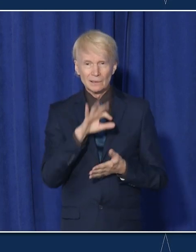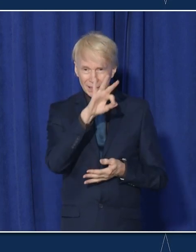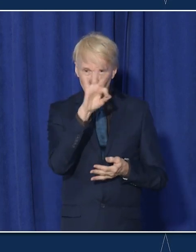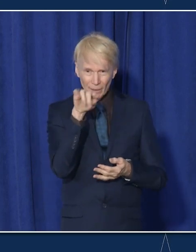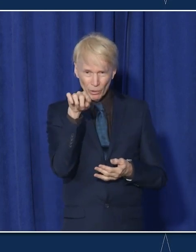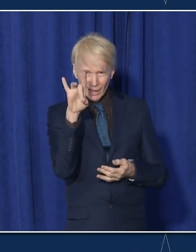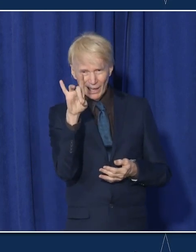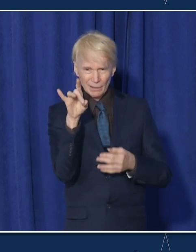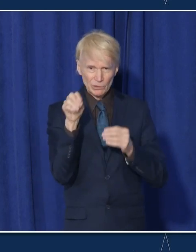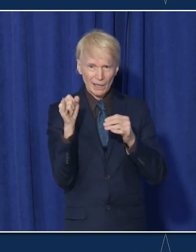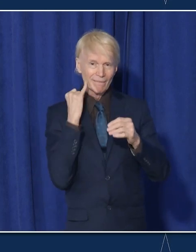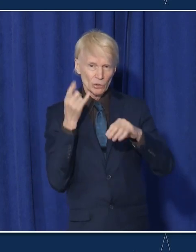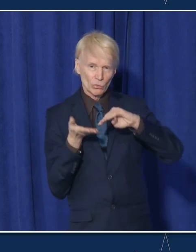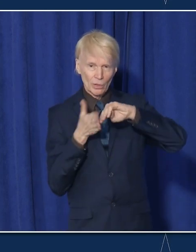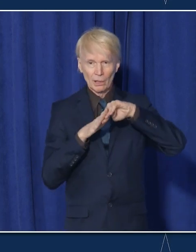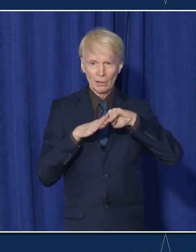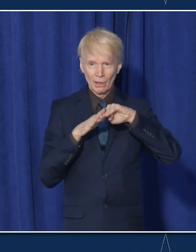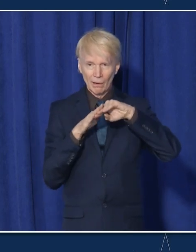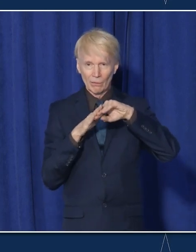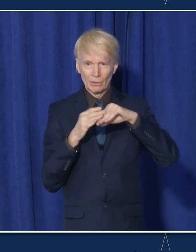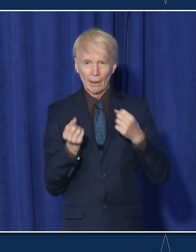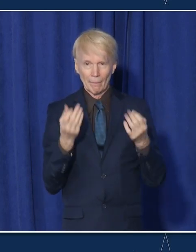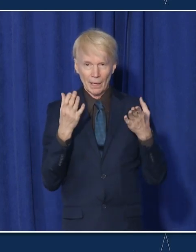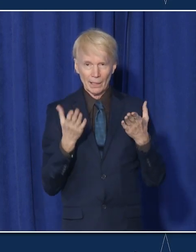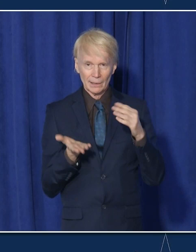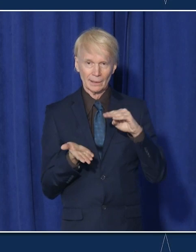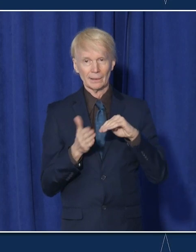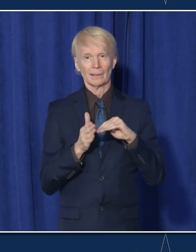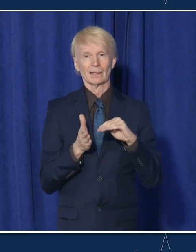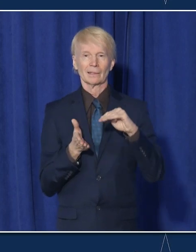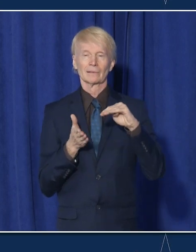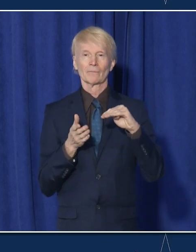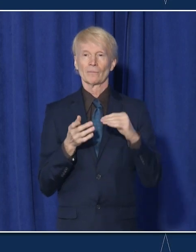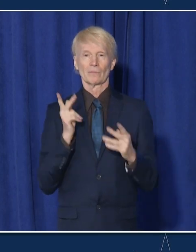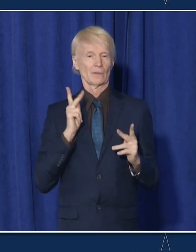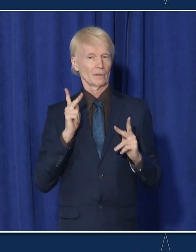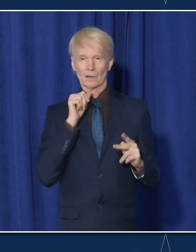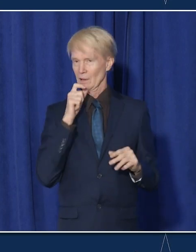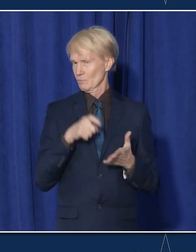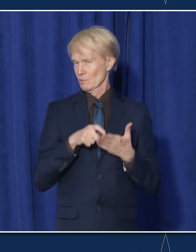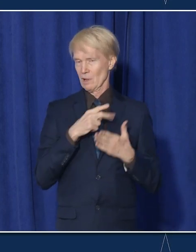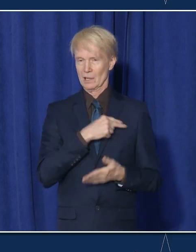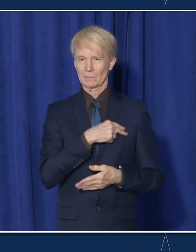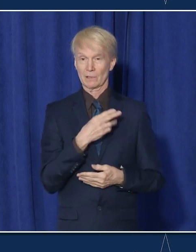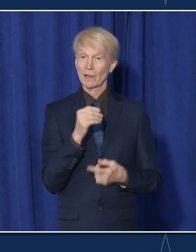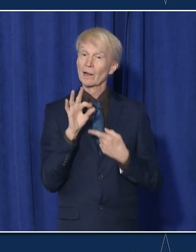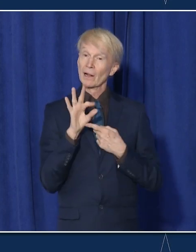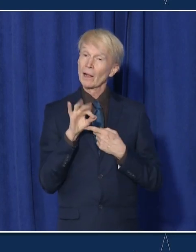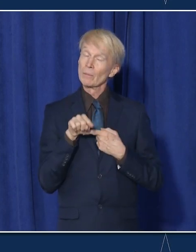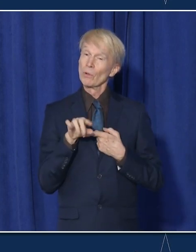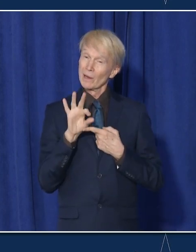99.8% rounding up. If people who were fully vaccinated didn't end up in the hospital for COVID. And